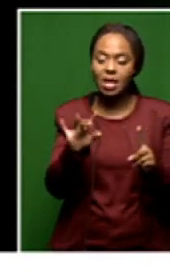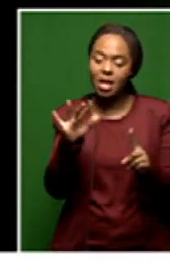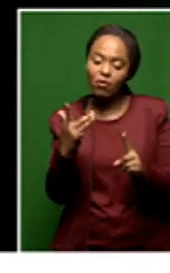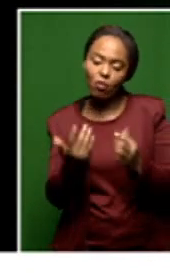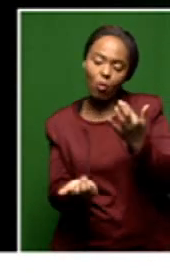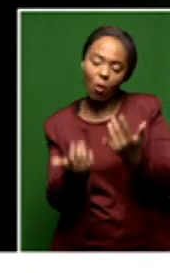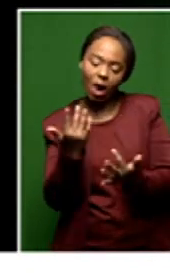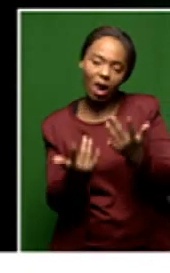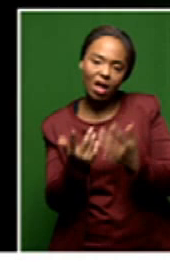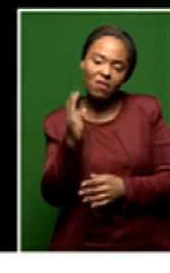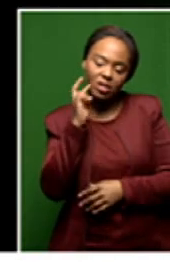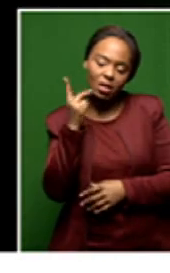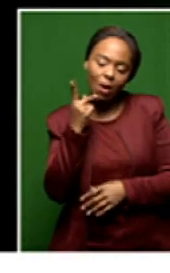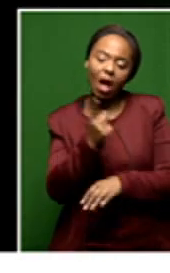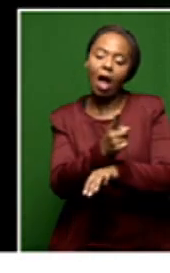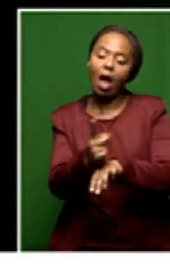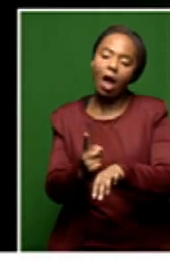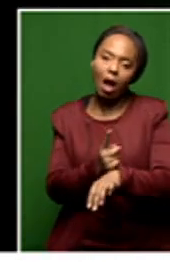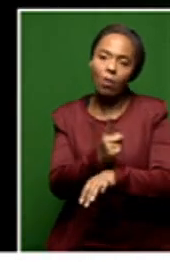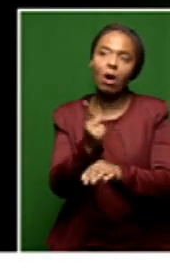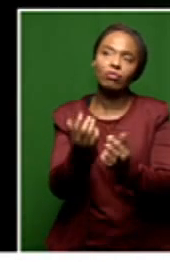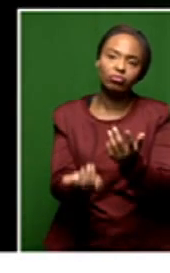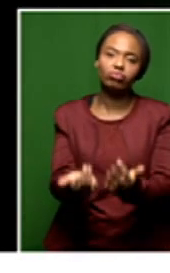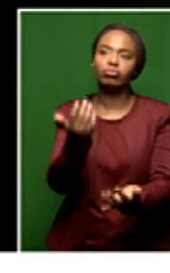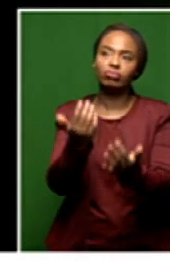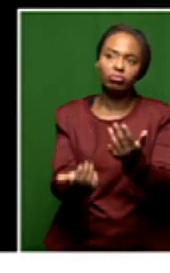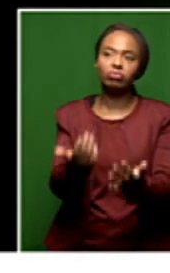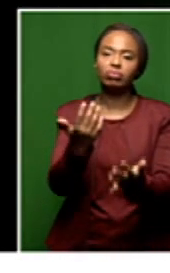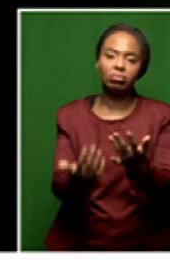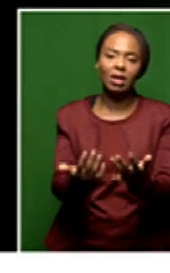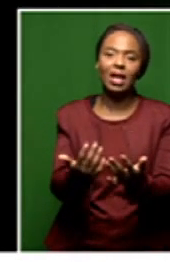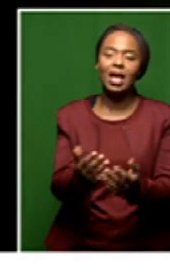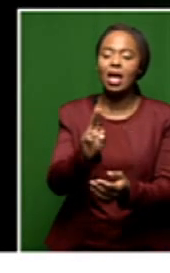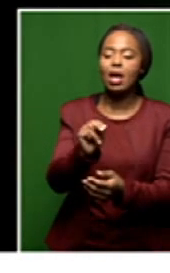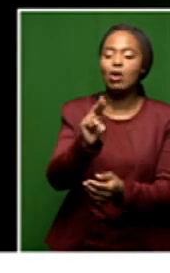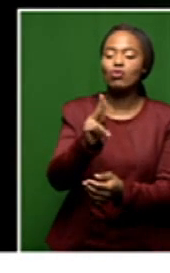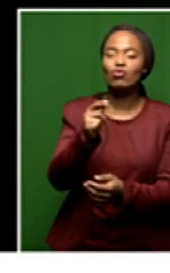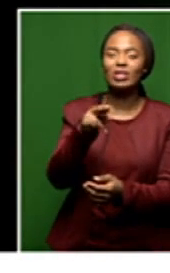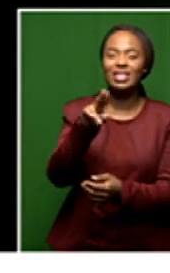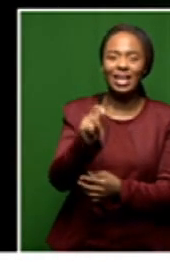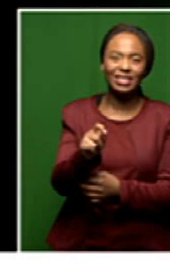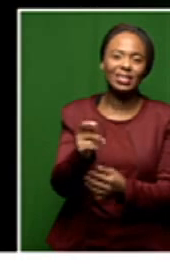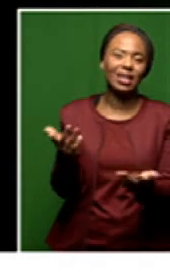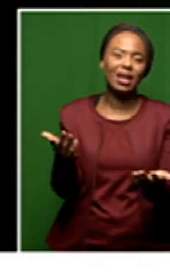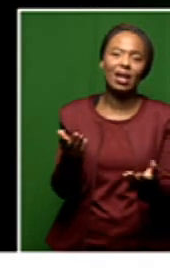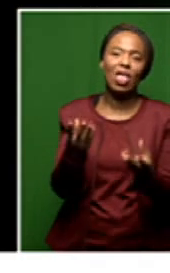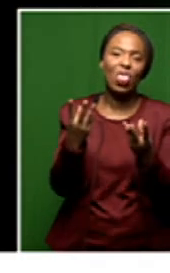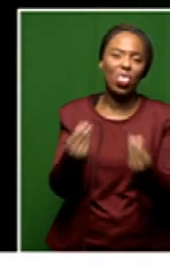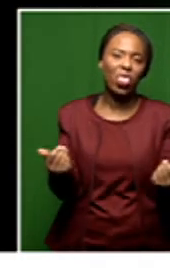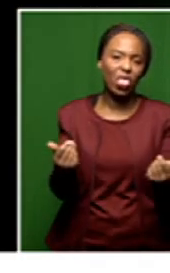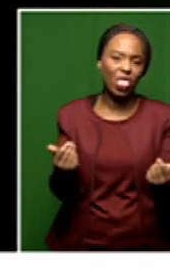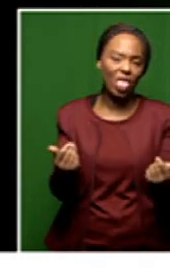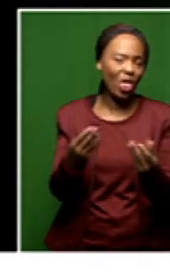your vegetables for hours, they're going to lose all their nutrients. So it's to have as